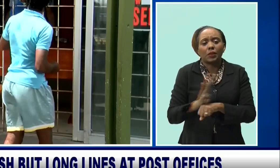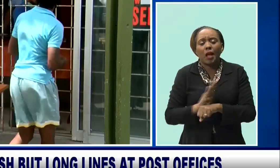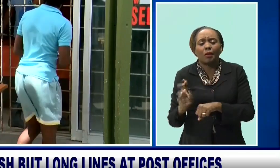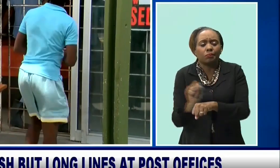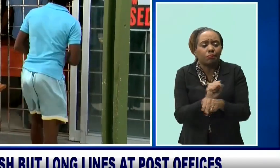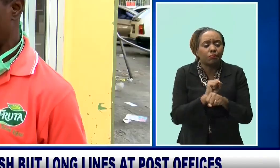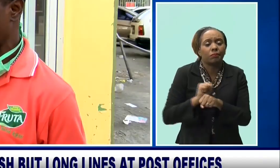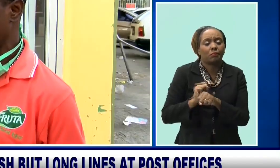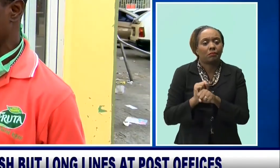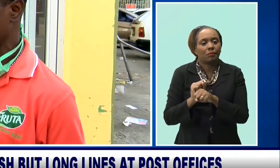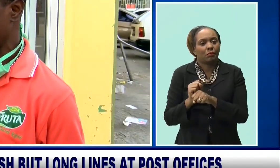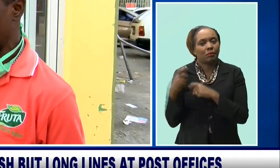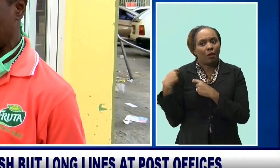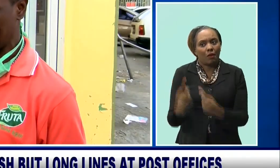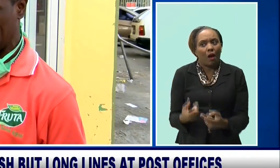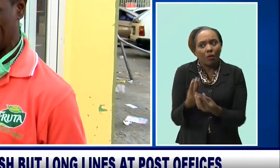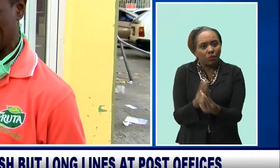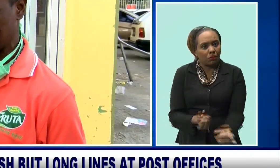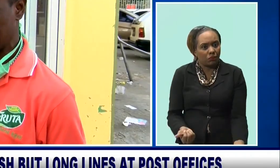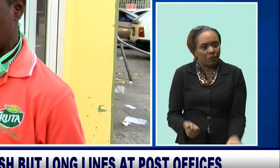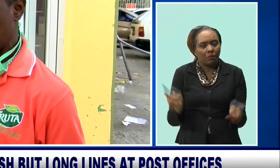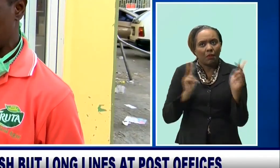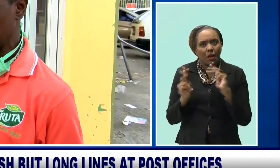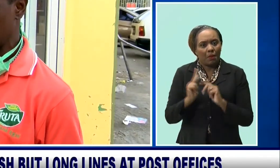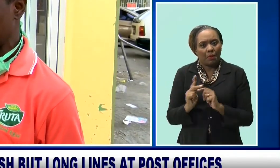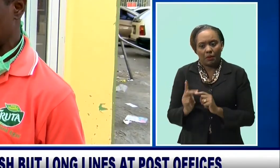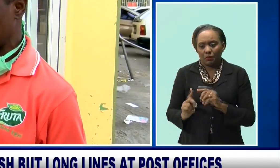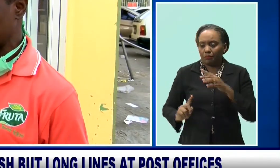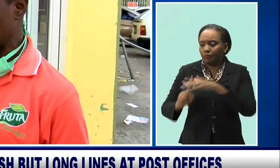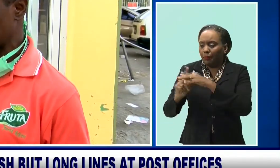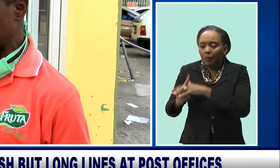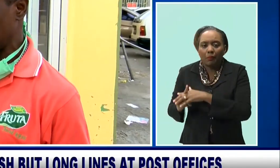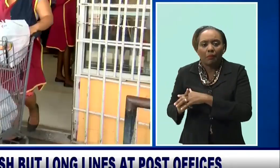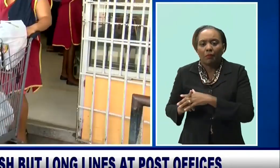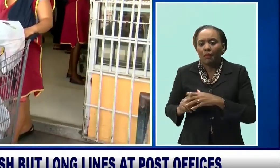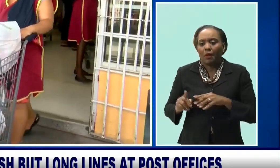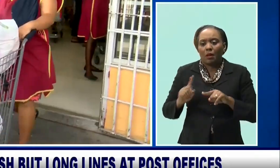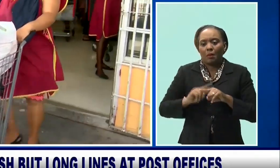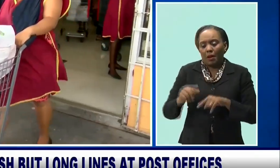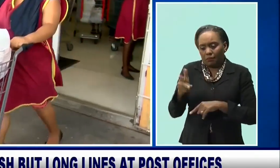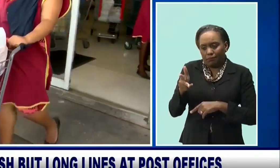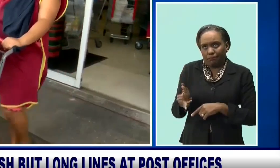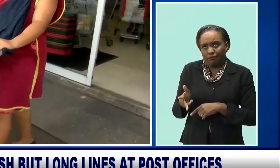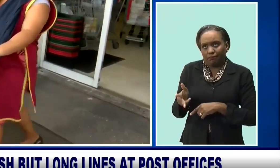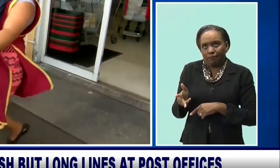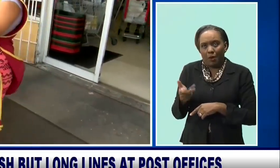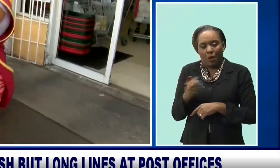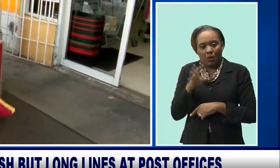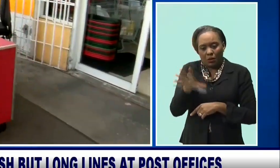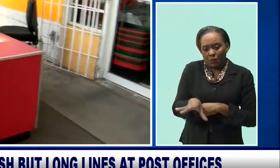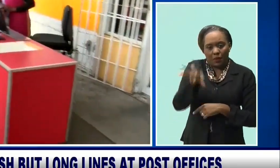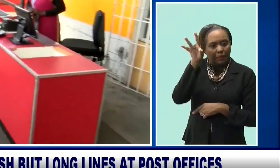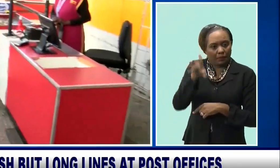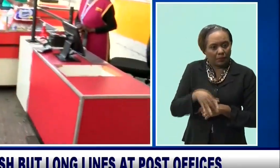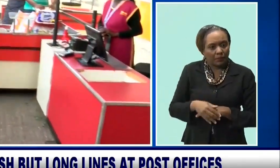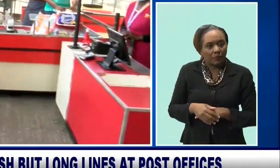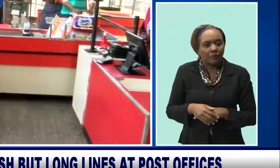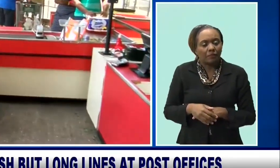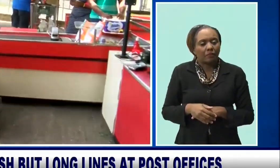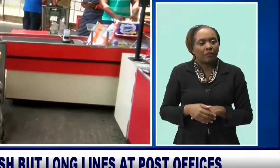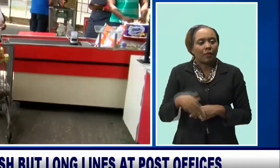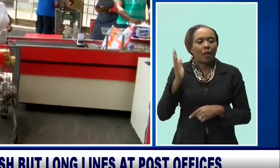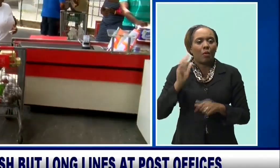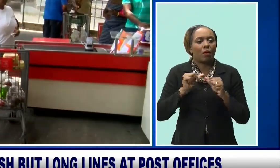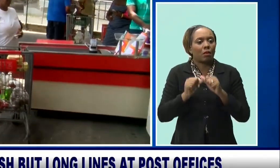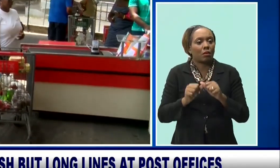is working out so far. Everybody's coming and picking up their items and moving on as quick as possible. And with this shopping arrangement set to continue